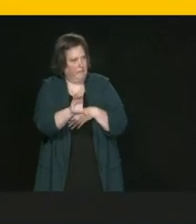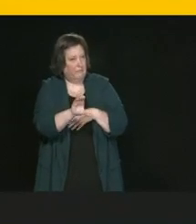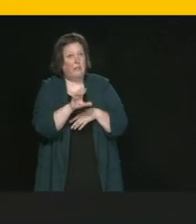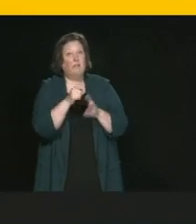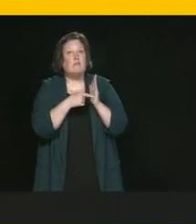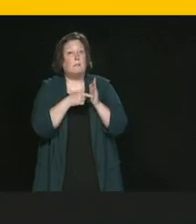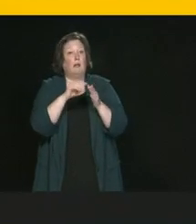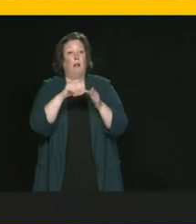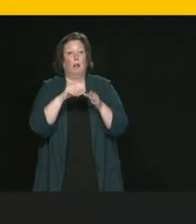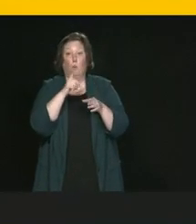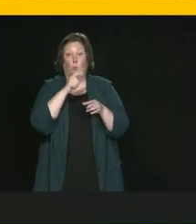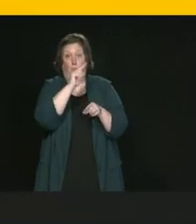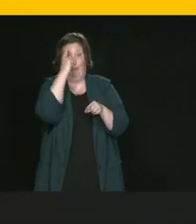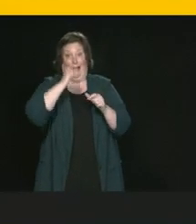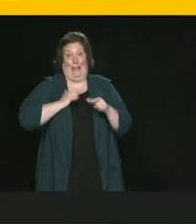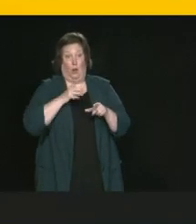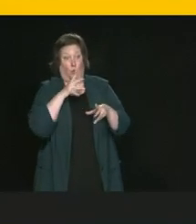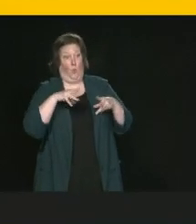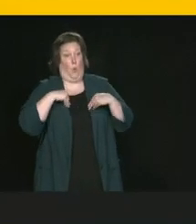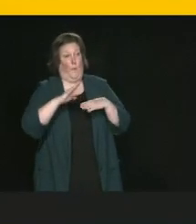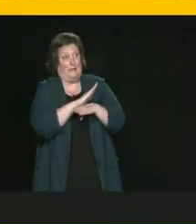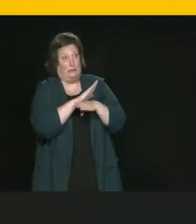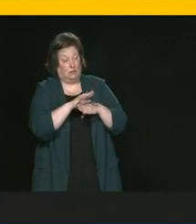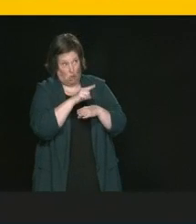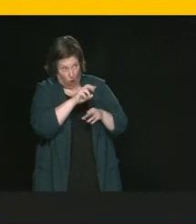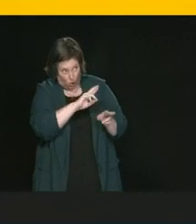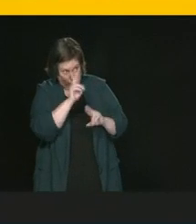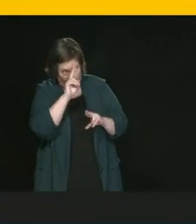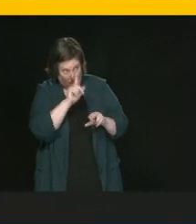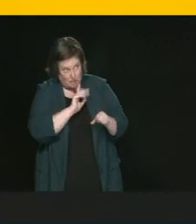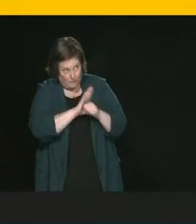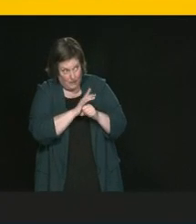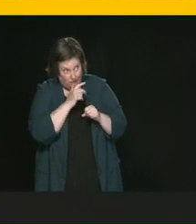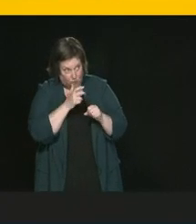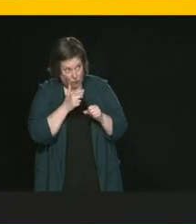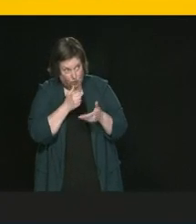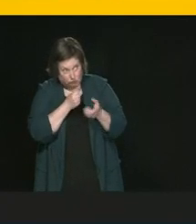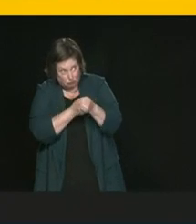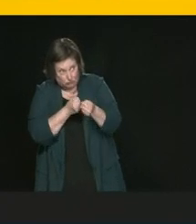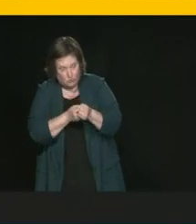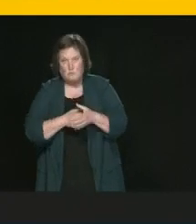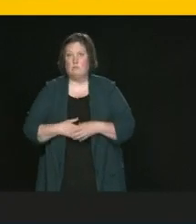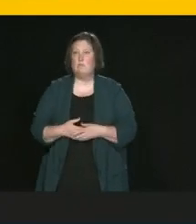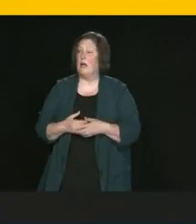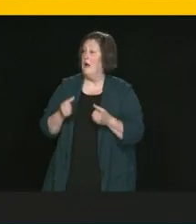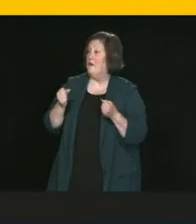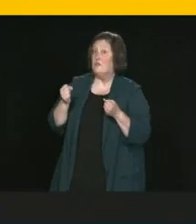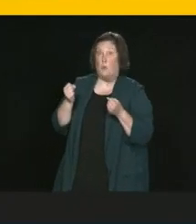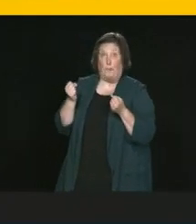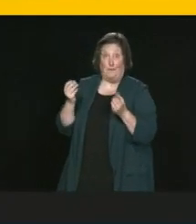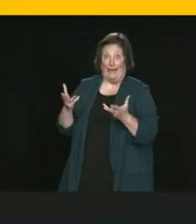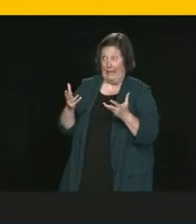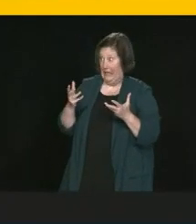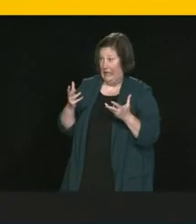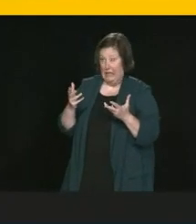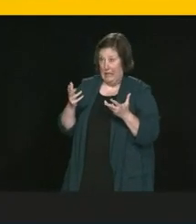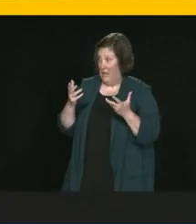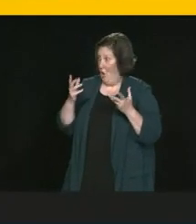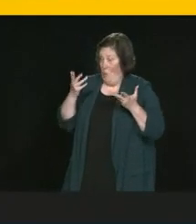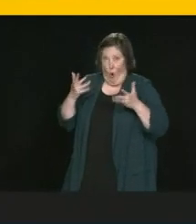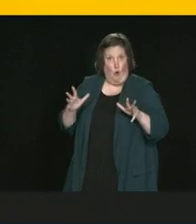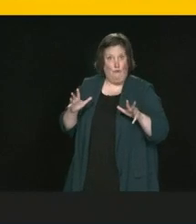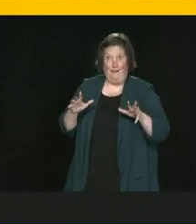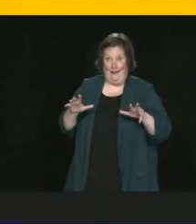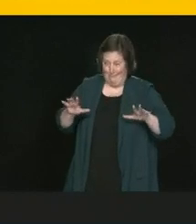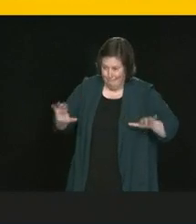by black Canadians in procurement. Are you ready to commit to those things specifically going forward? Many of these things were things that we are already working